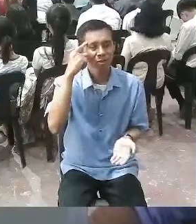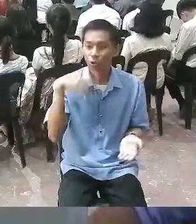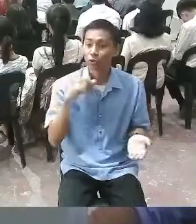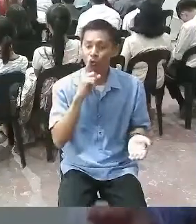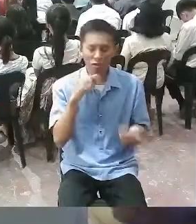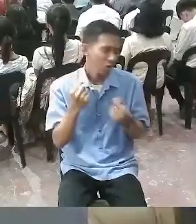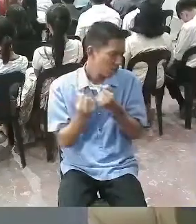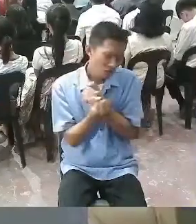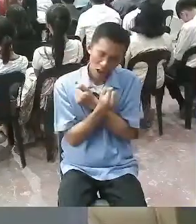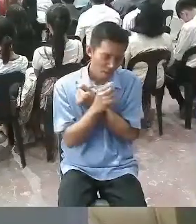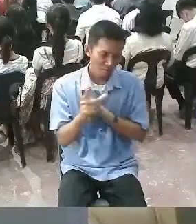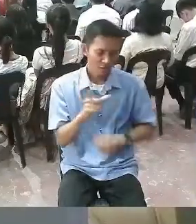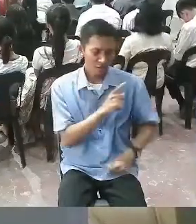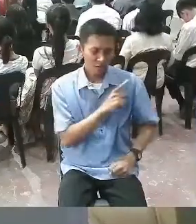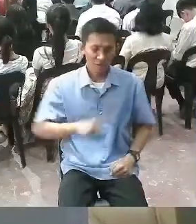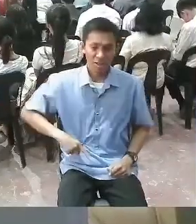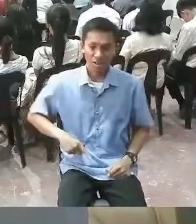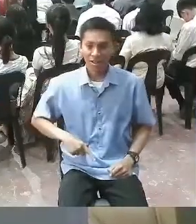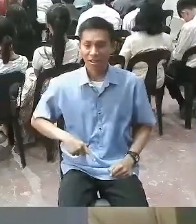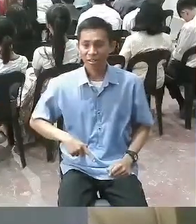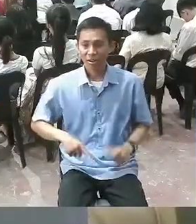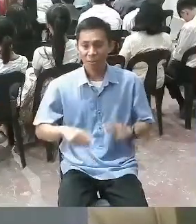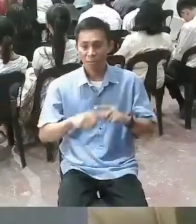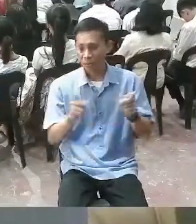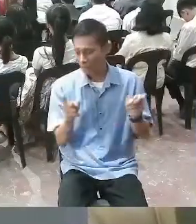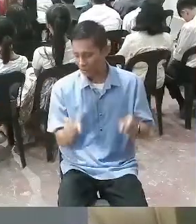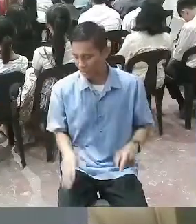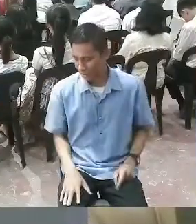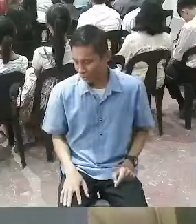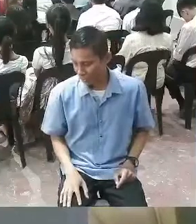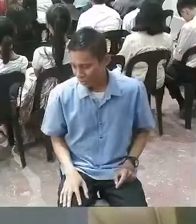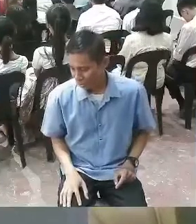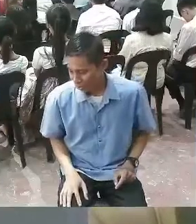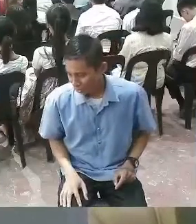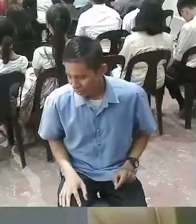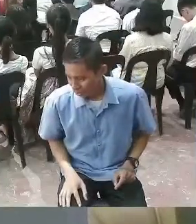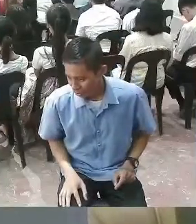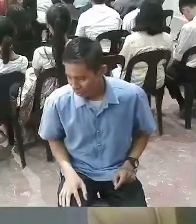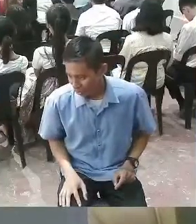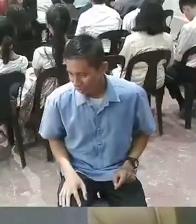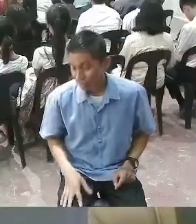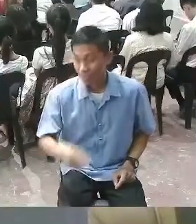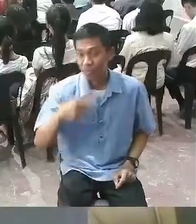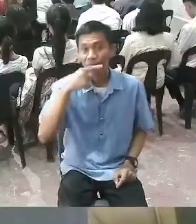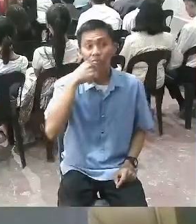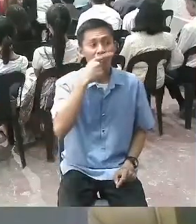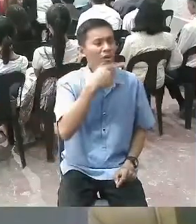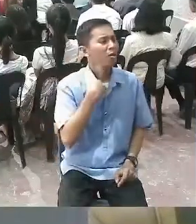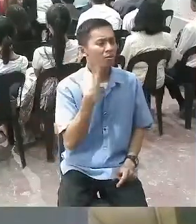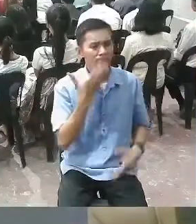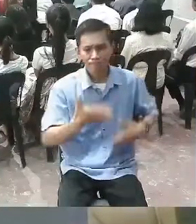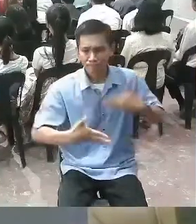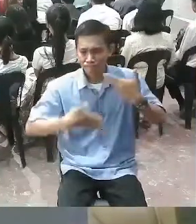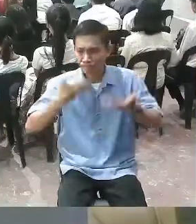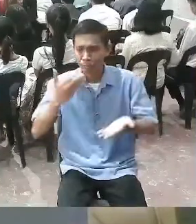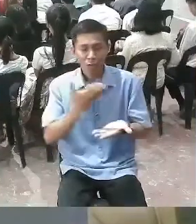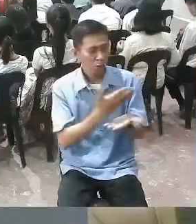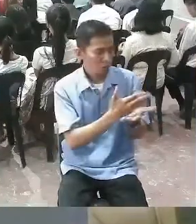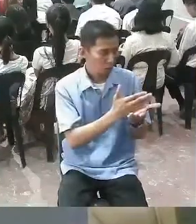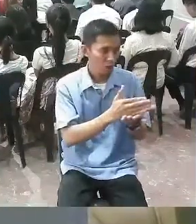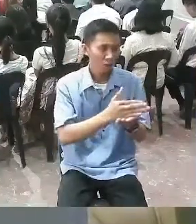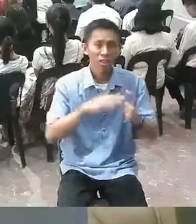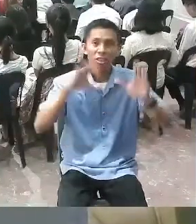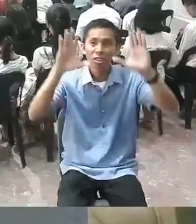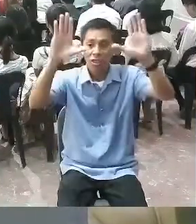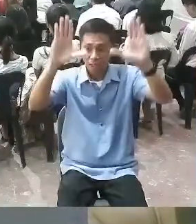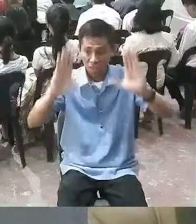the Lord. And so that's my little bit of history about me. And I'm so glad to be here and share this Sunday morning service